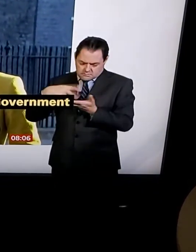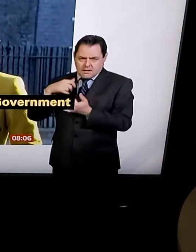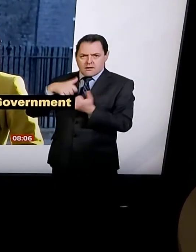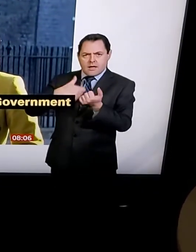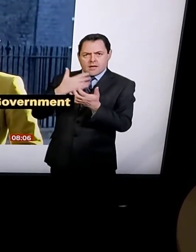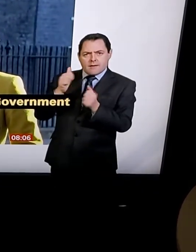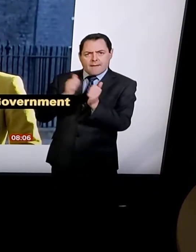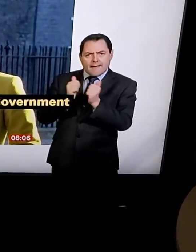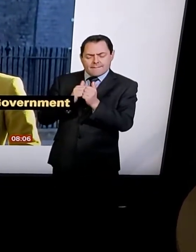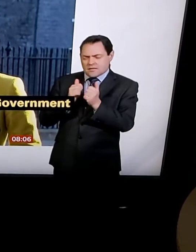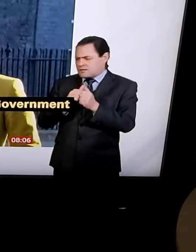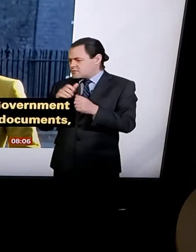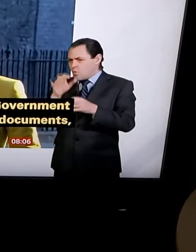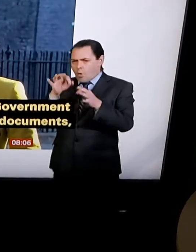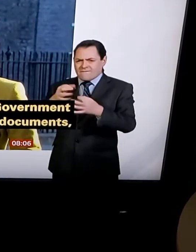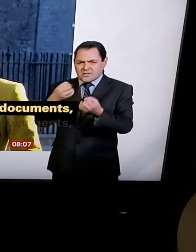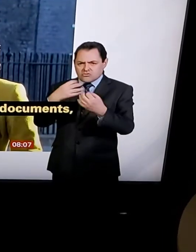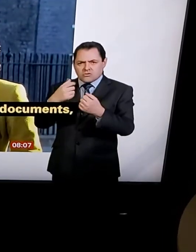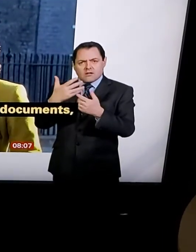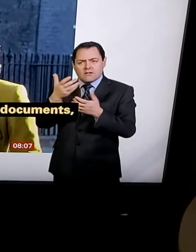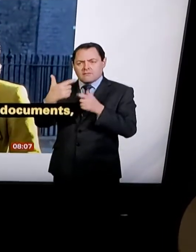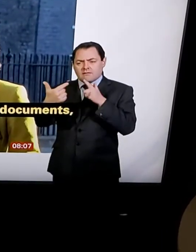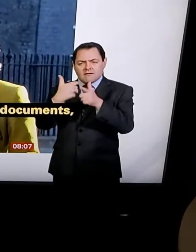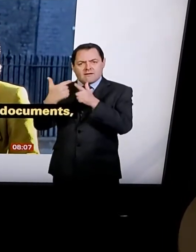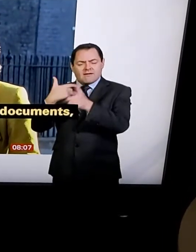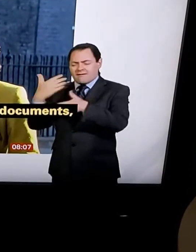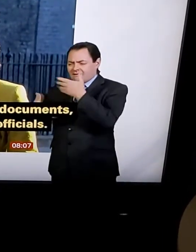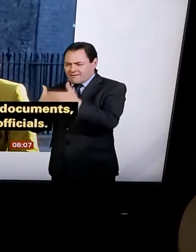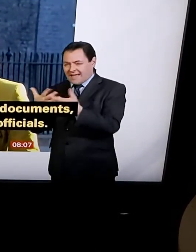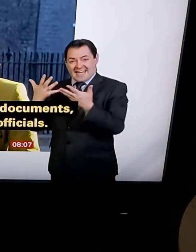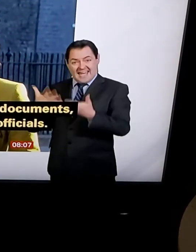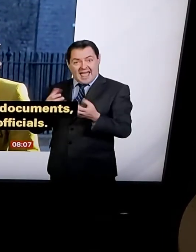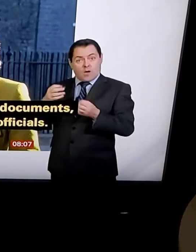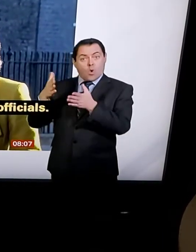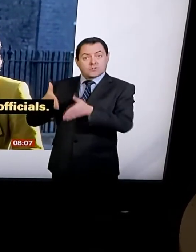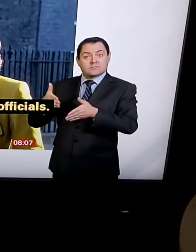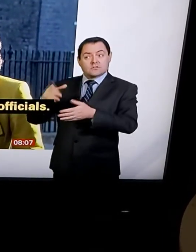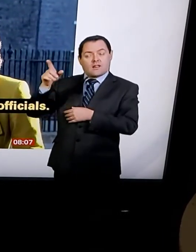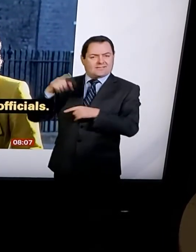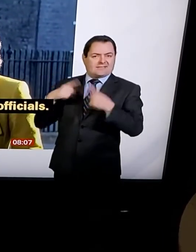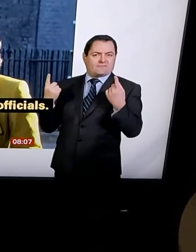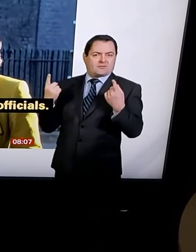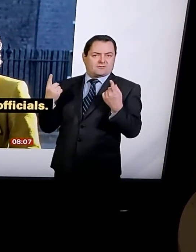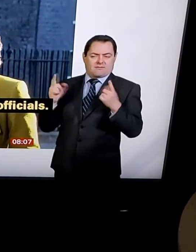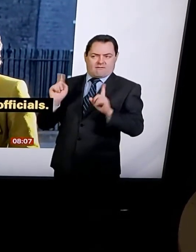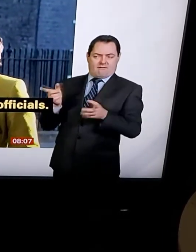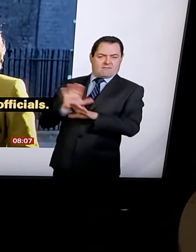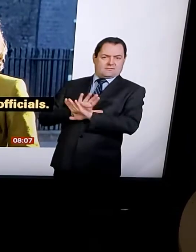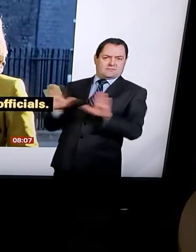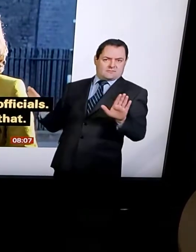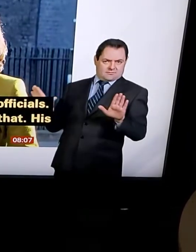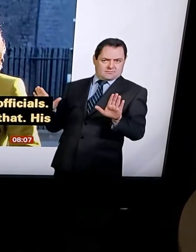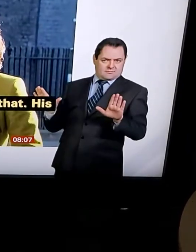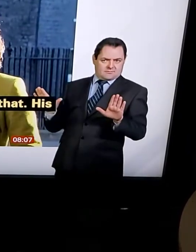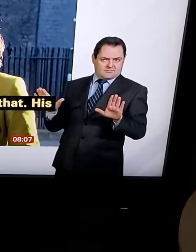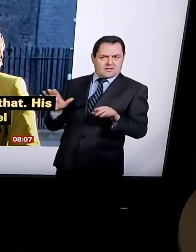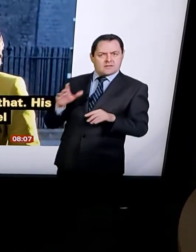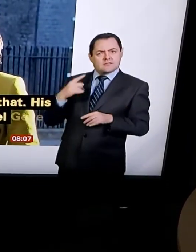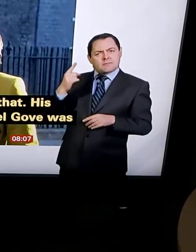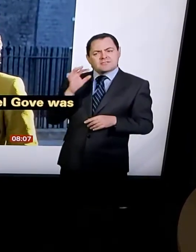officials. So this is a change from that. Now, his cabinet colleague, Michael Gove, was asked, well, did that mean he'd just maybe pushed it too